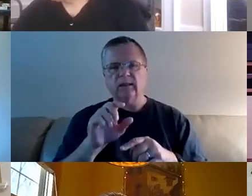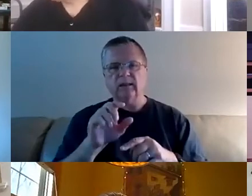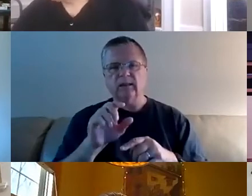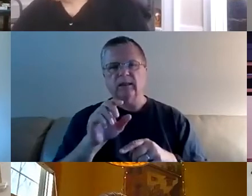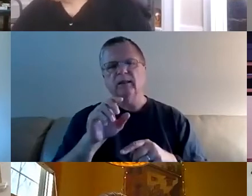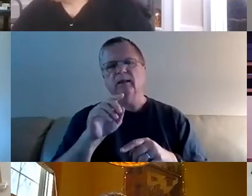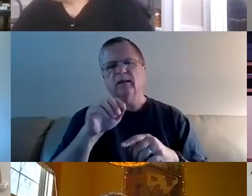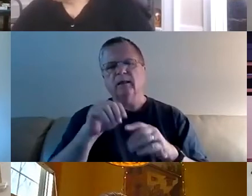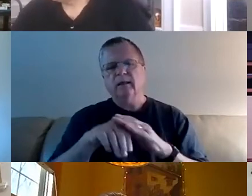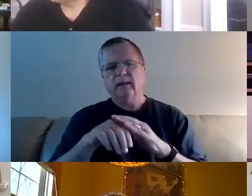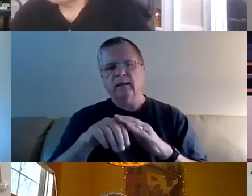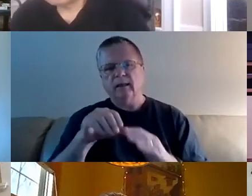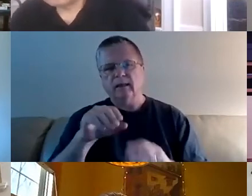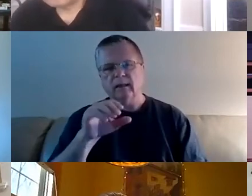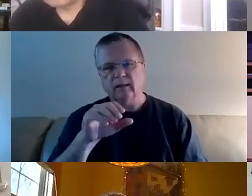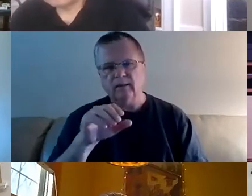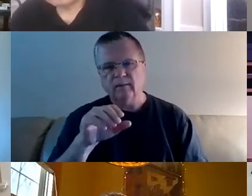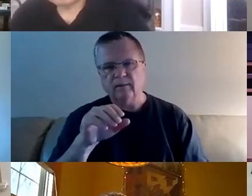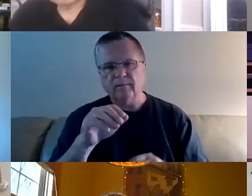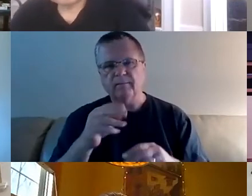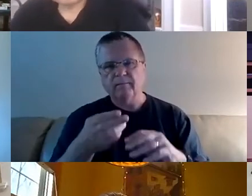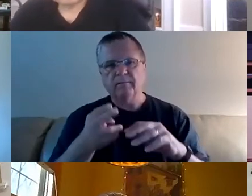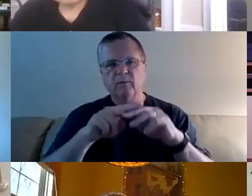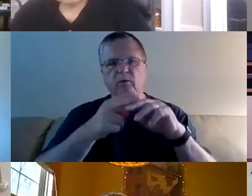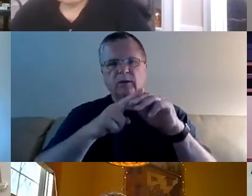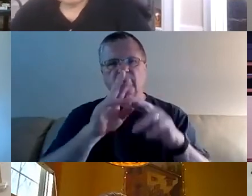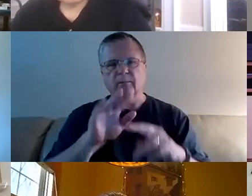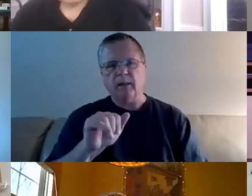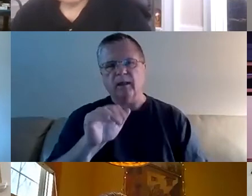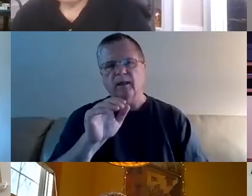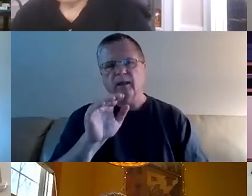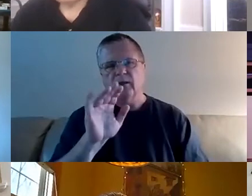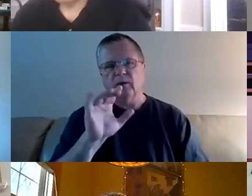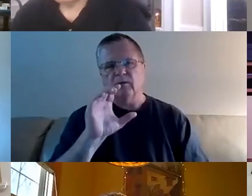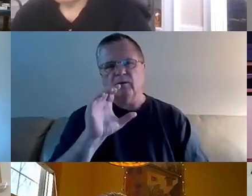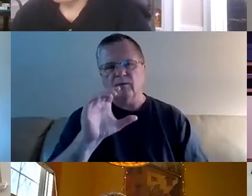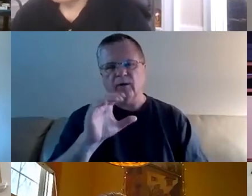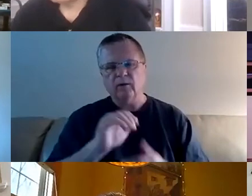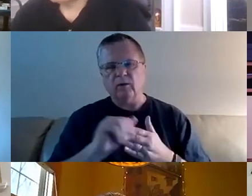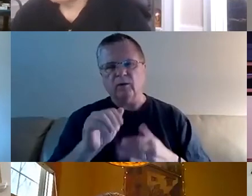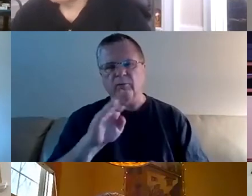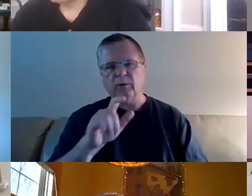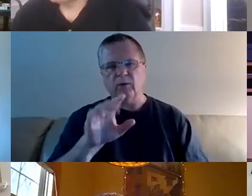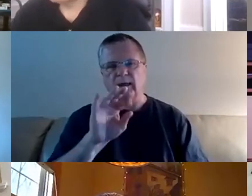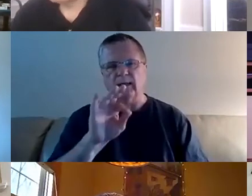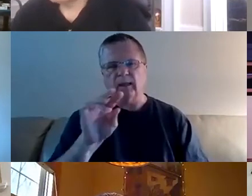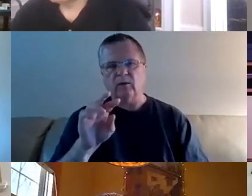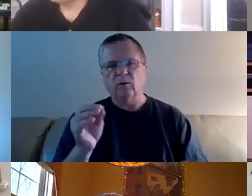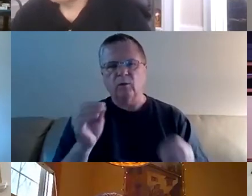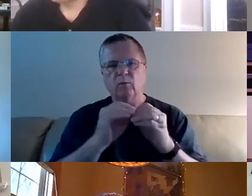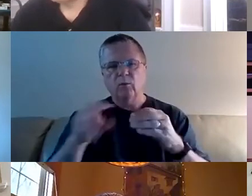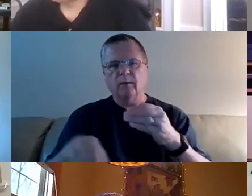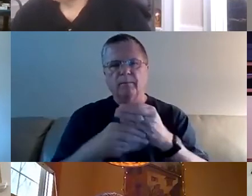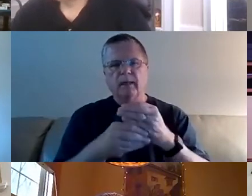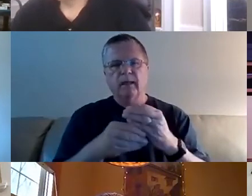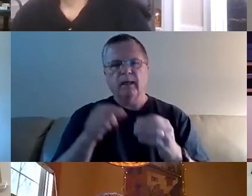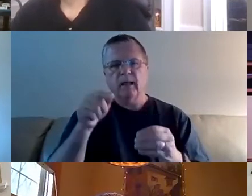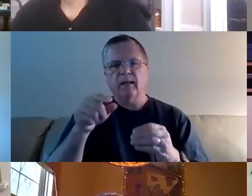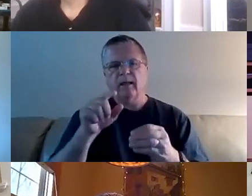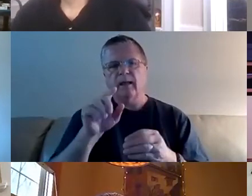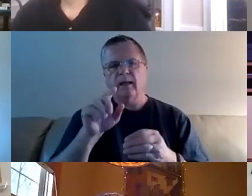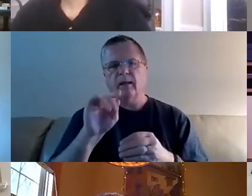Civic League by $2,500. Bill Number 992, Resolution Further Amending Resolution Number